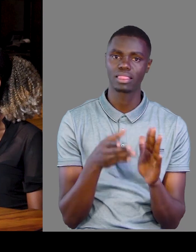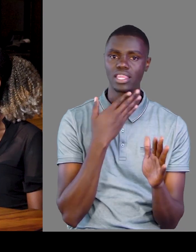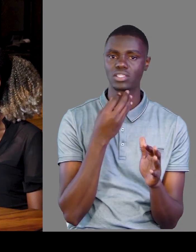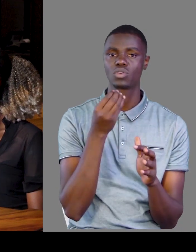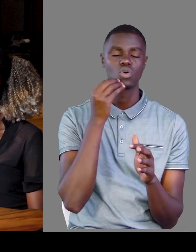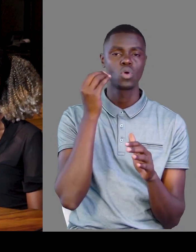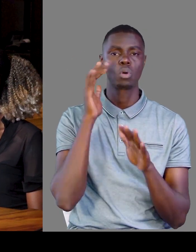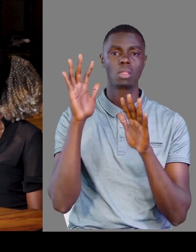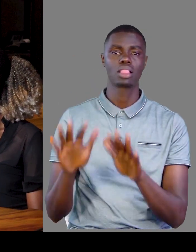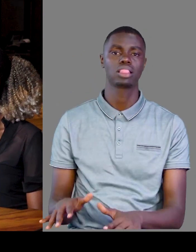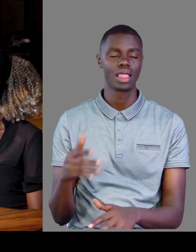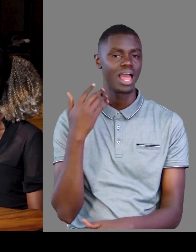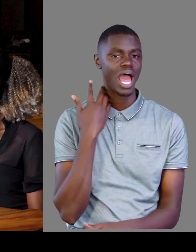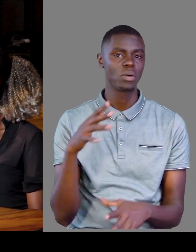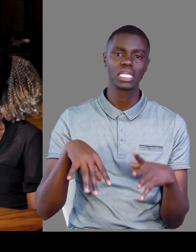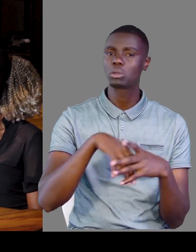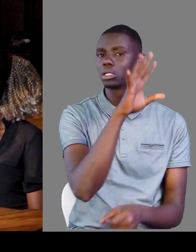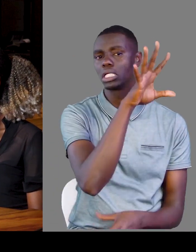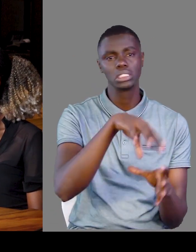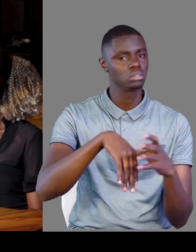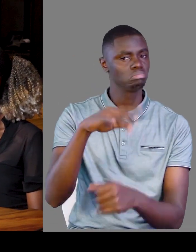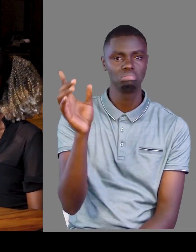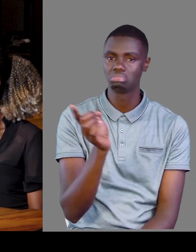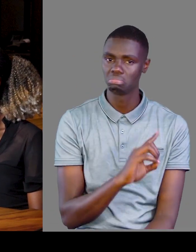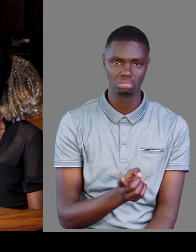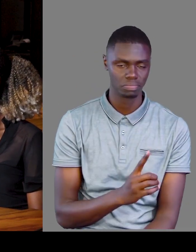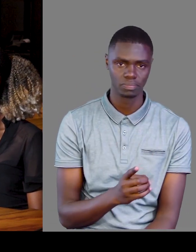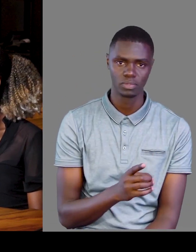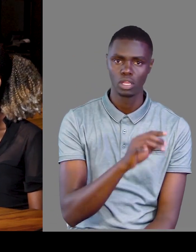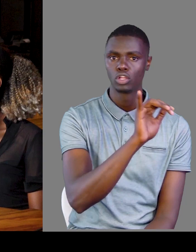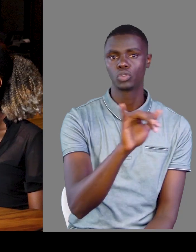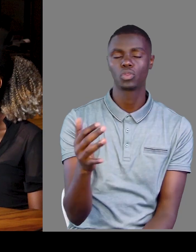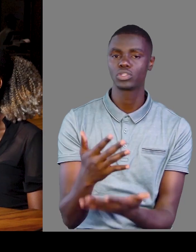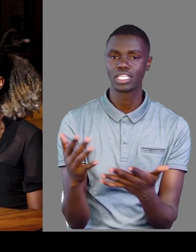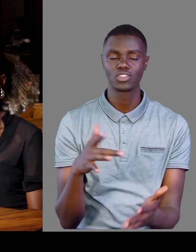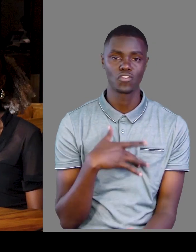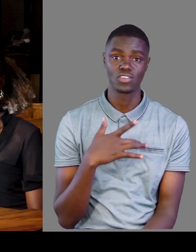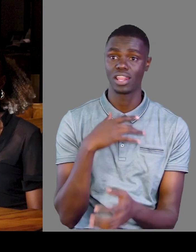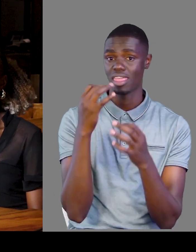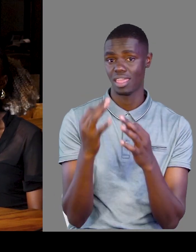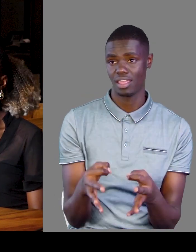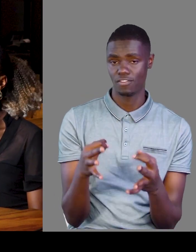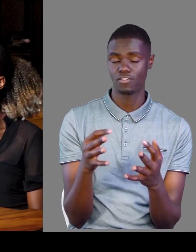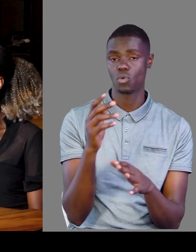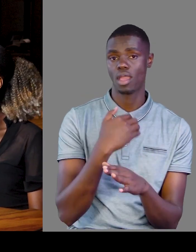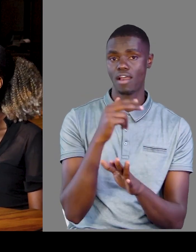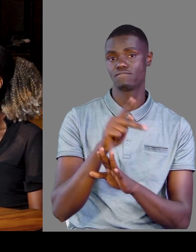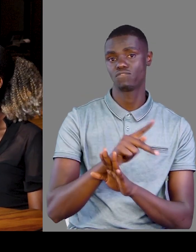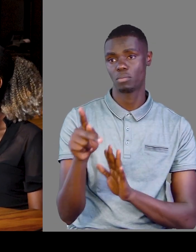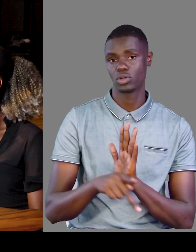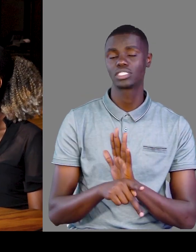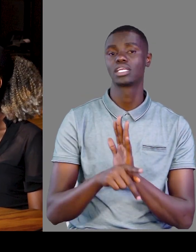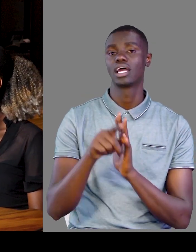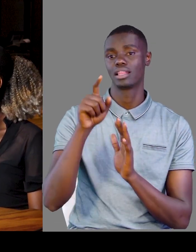want to stay home because they don't want to go out. So that's such kind of feeling. But if there's a